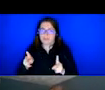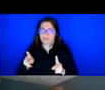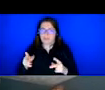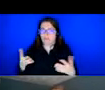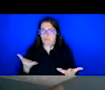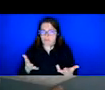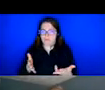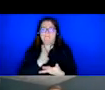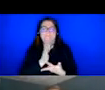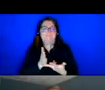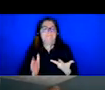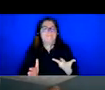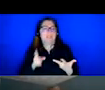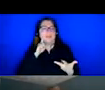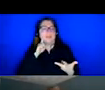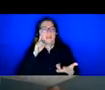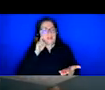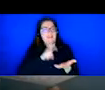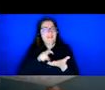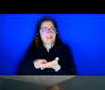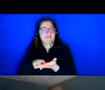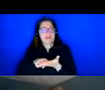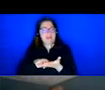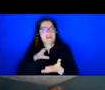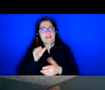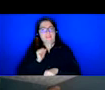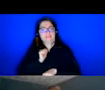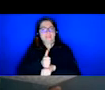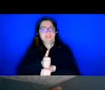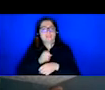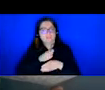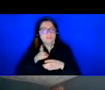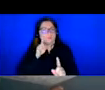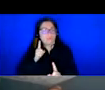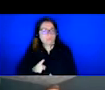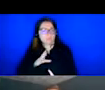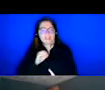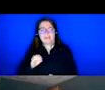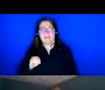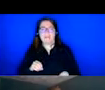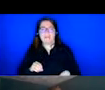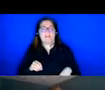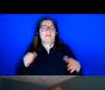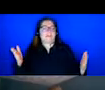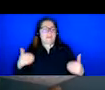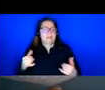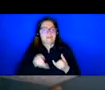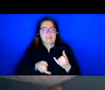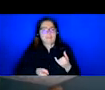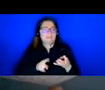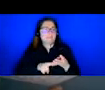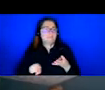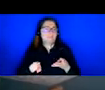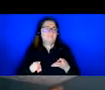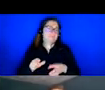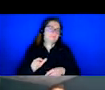that's like. Then we're going to dive into identifying and setting your career goals and objectives. And then we'll finish up with creating a